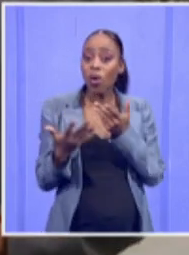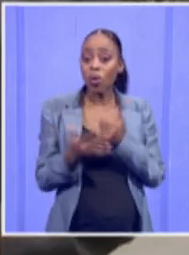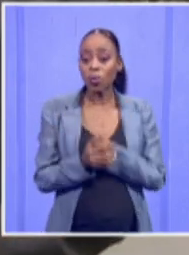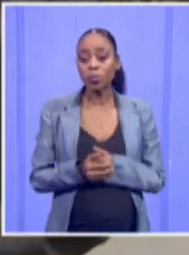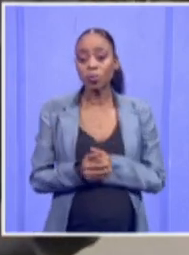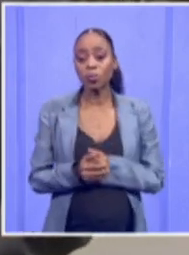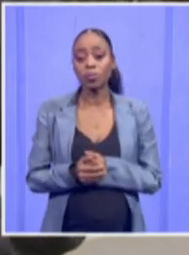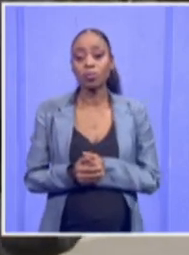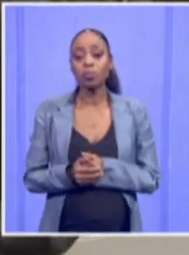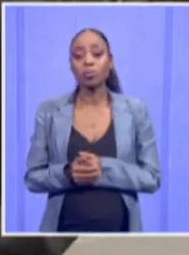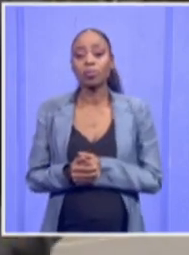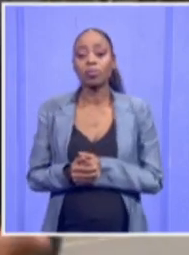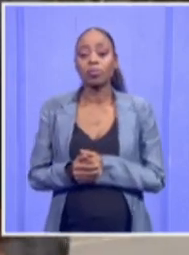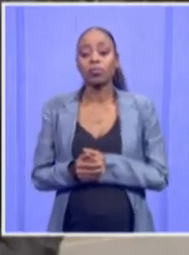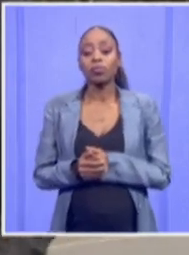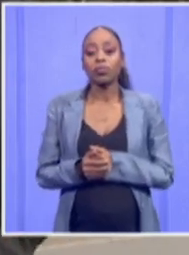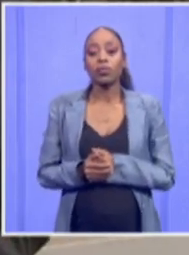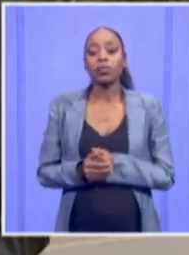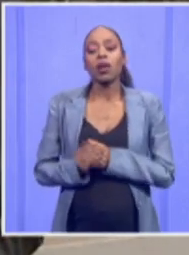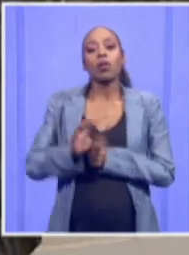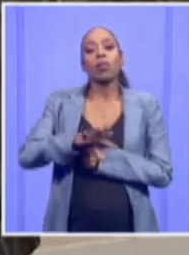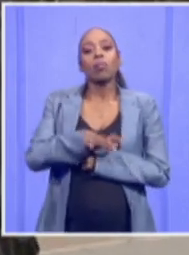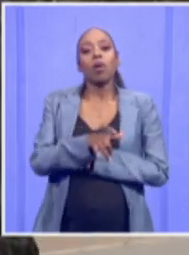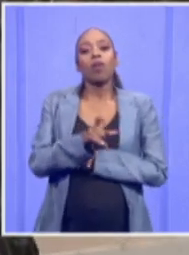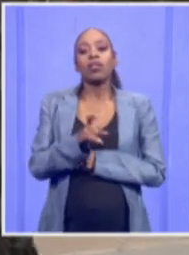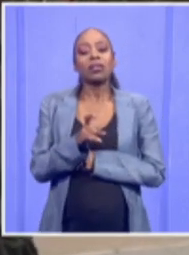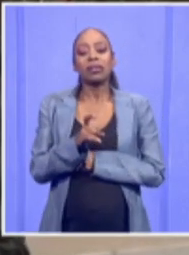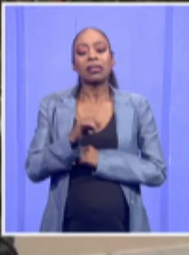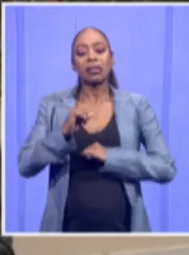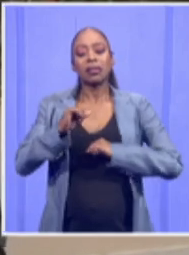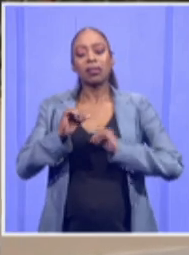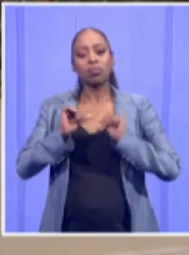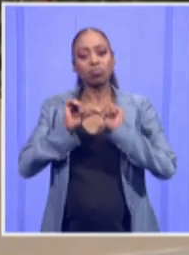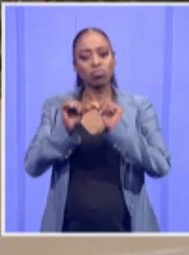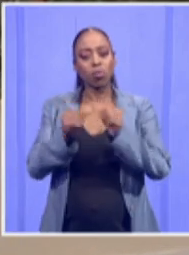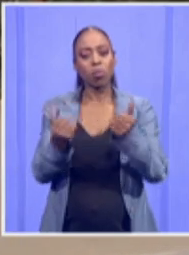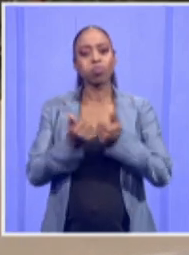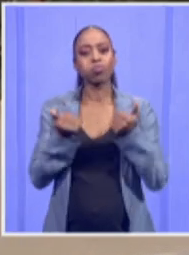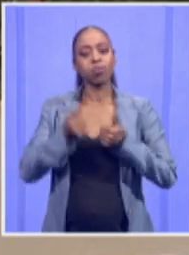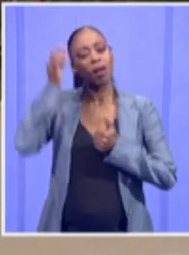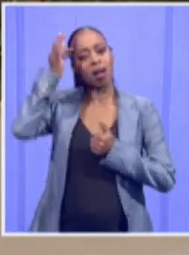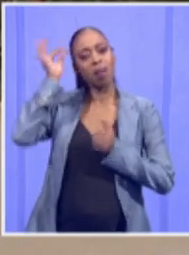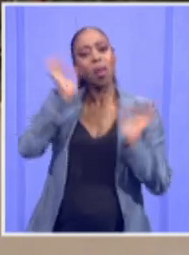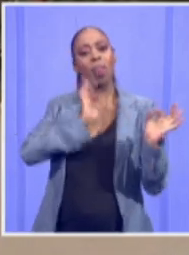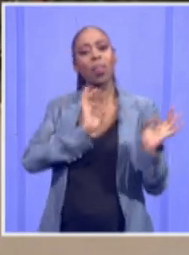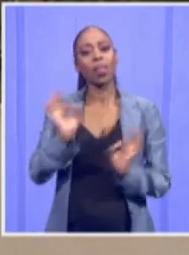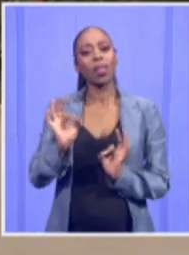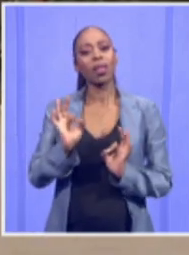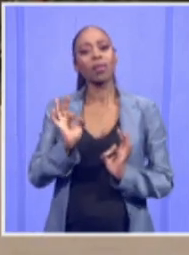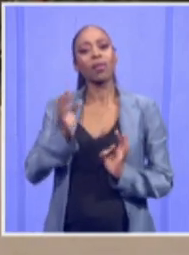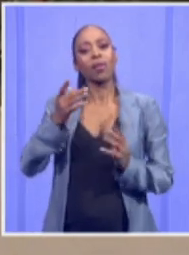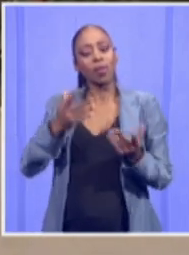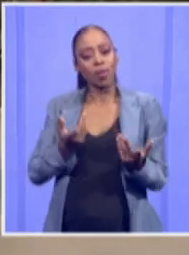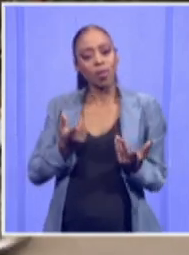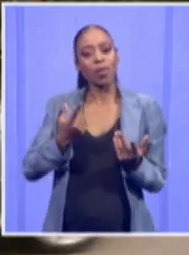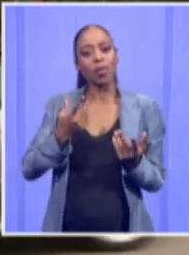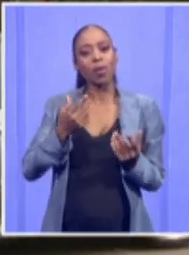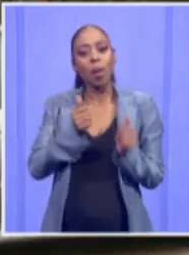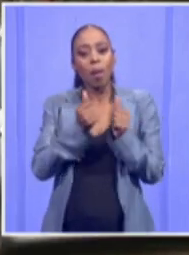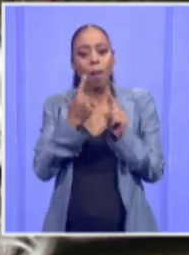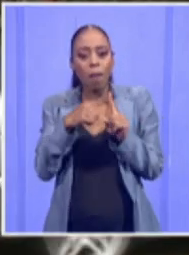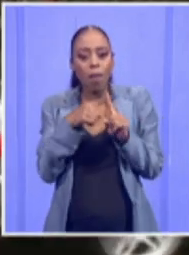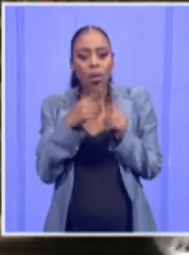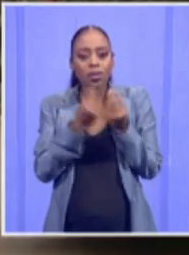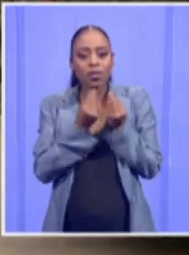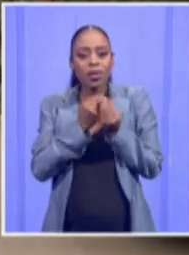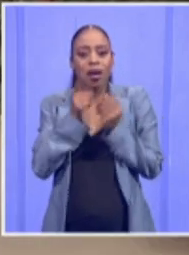by saying that in the province there is no instability in government. So that is a plus from our side. We might